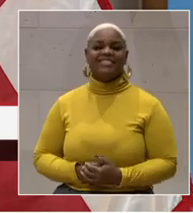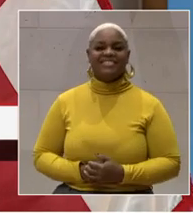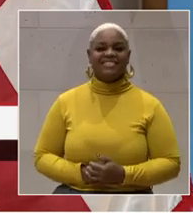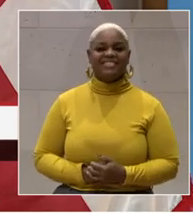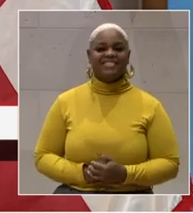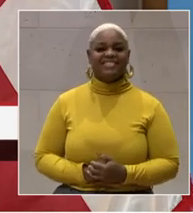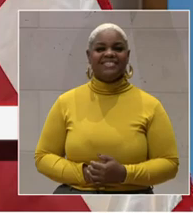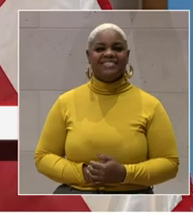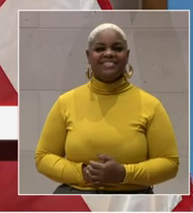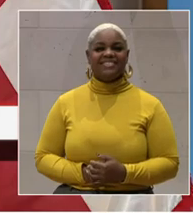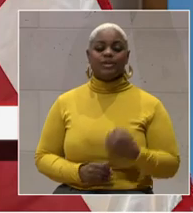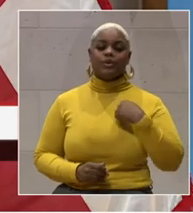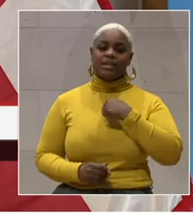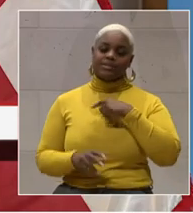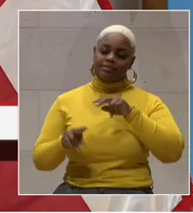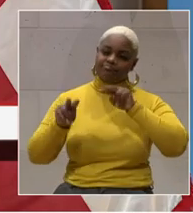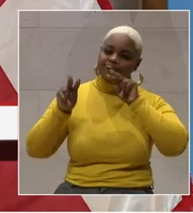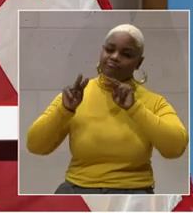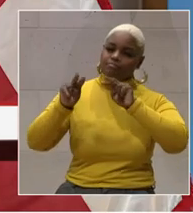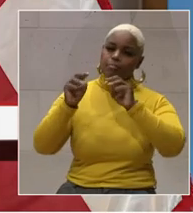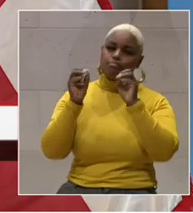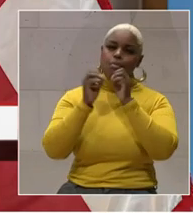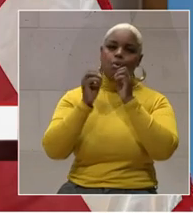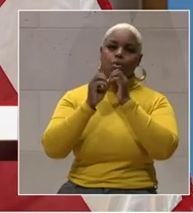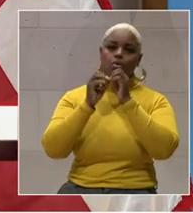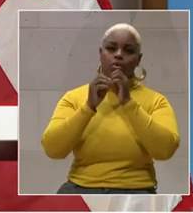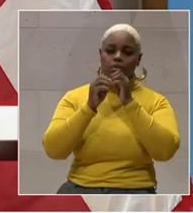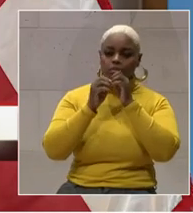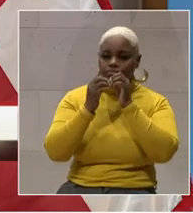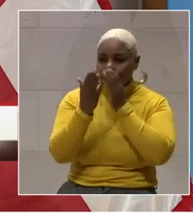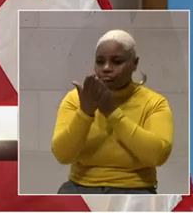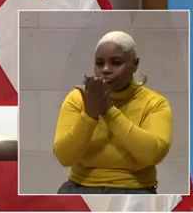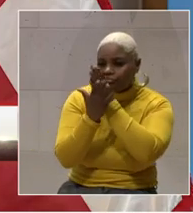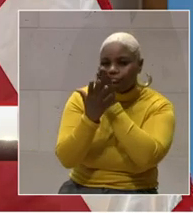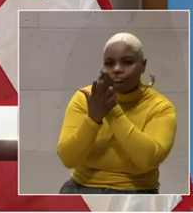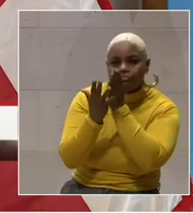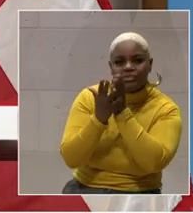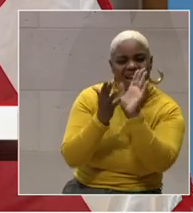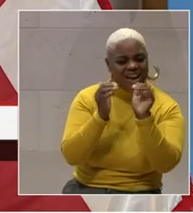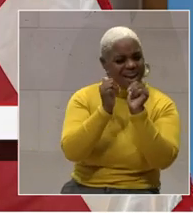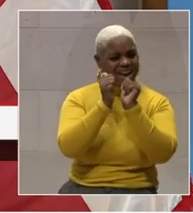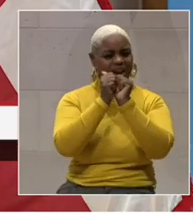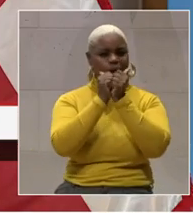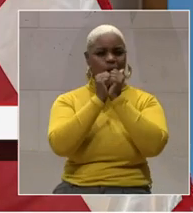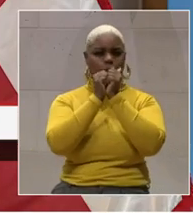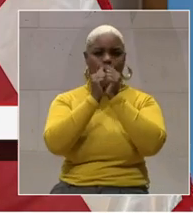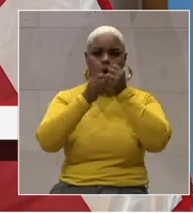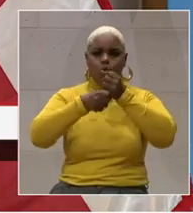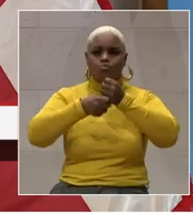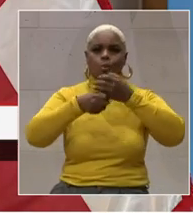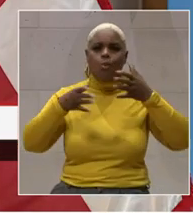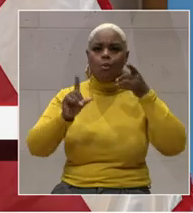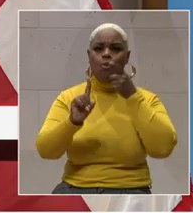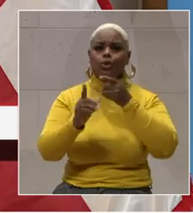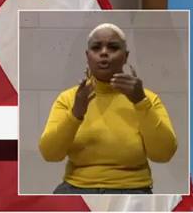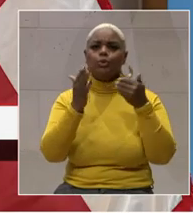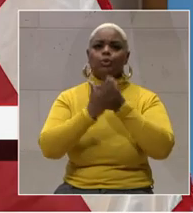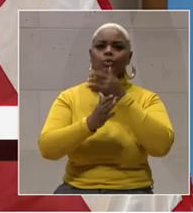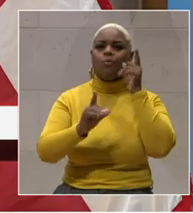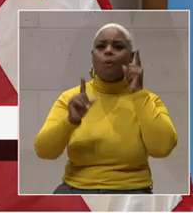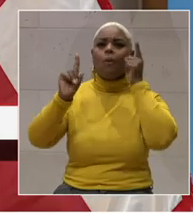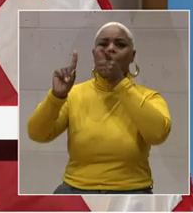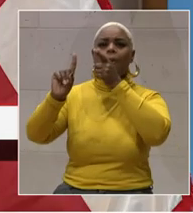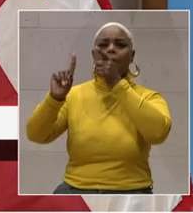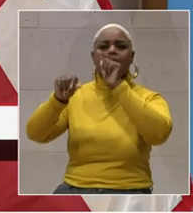to make our goals even more robust across all 8 wards so that more